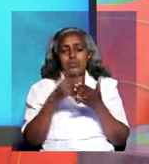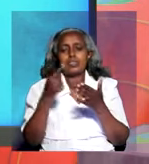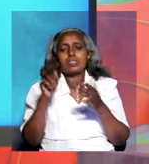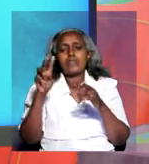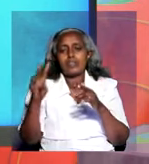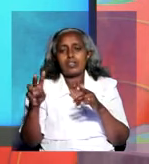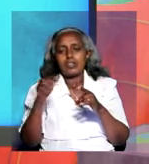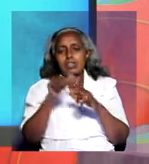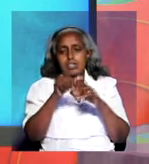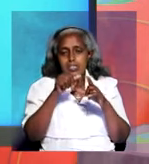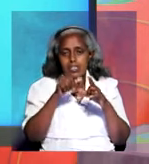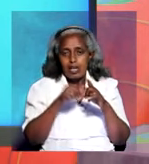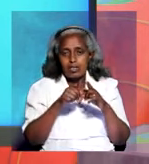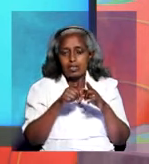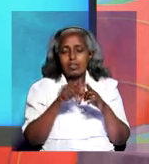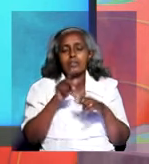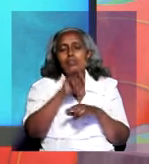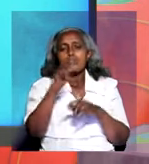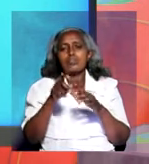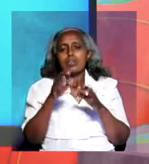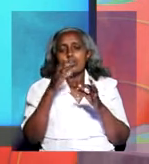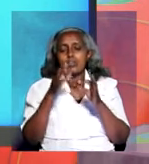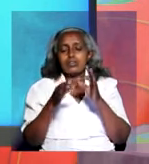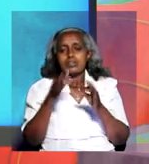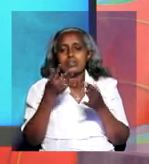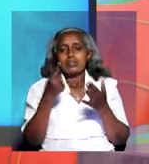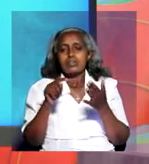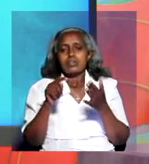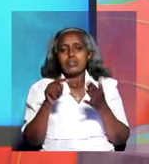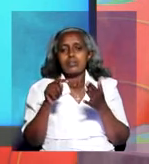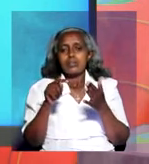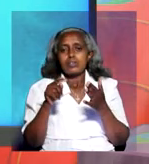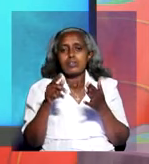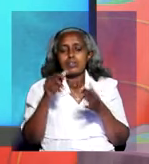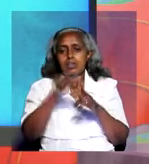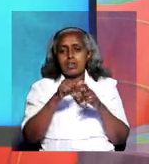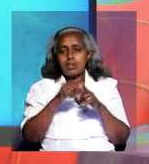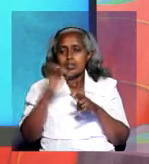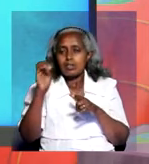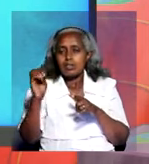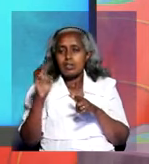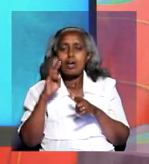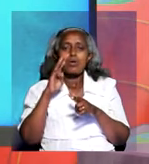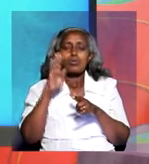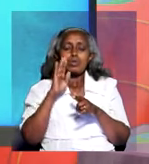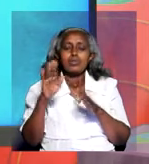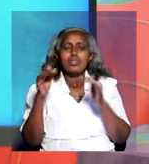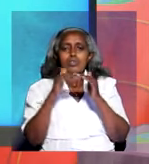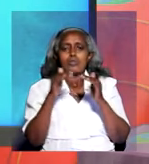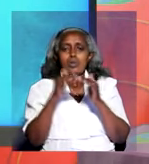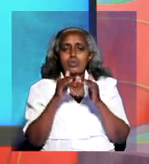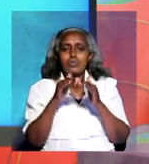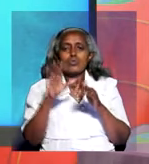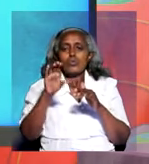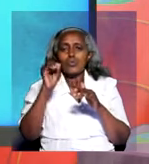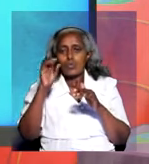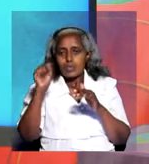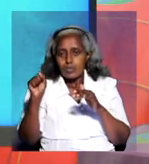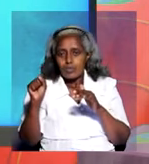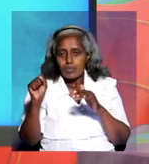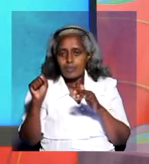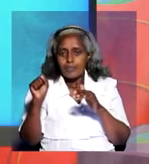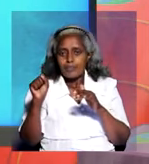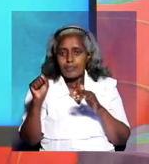If we are asked to determine the angle, theta will be equal to this cosine